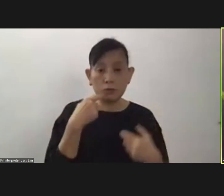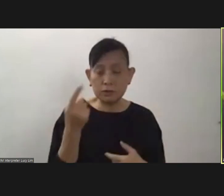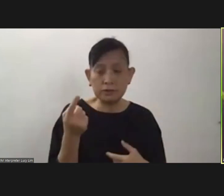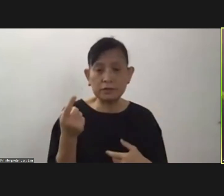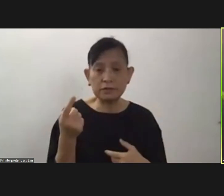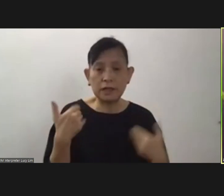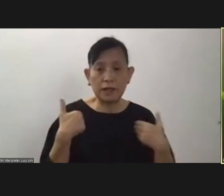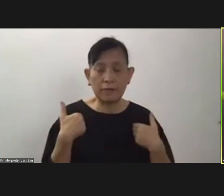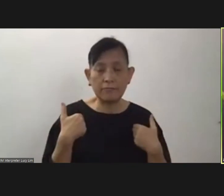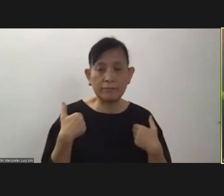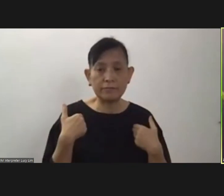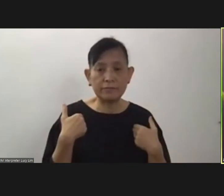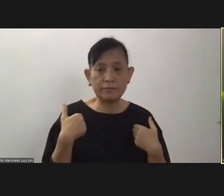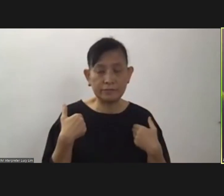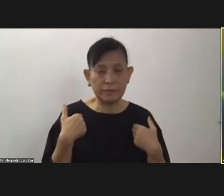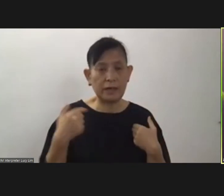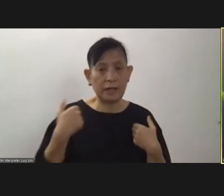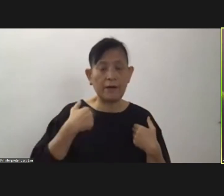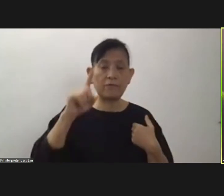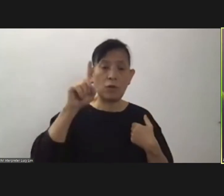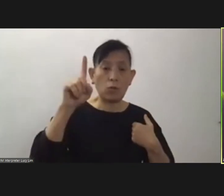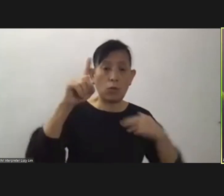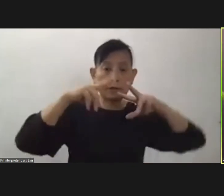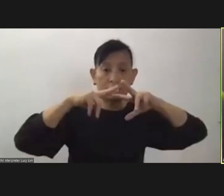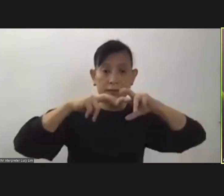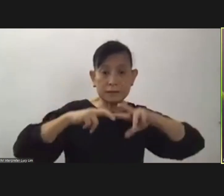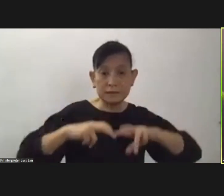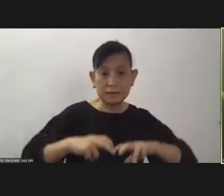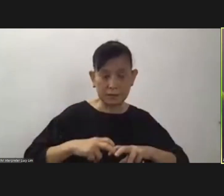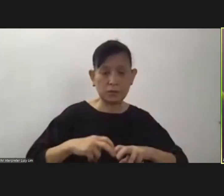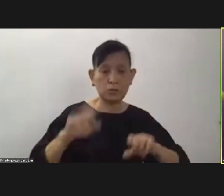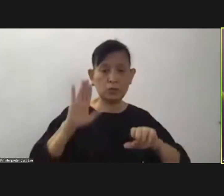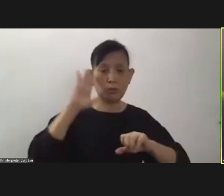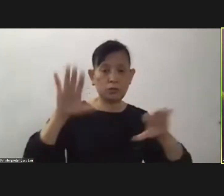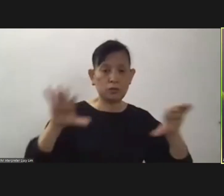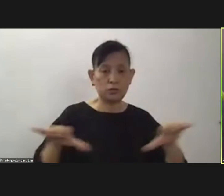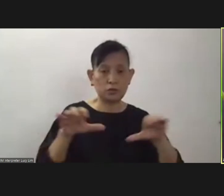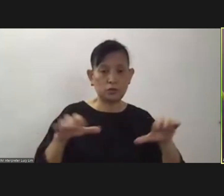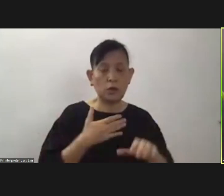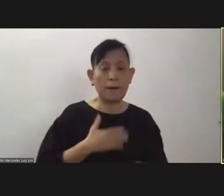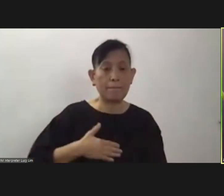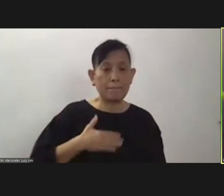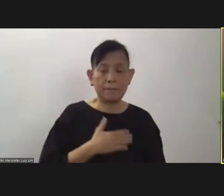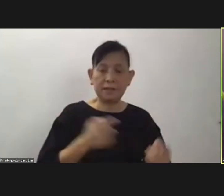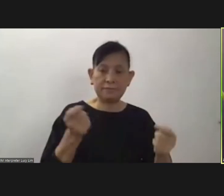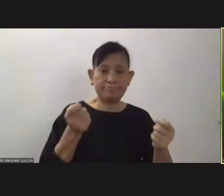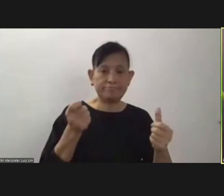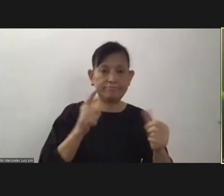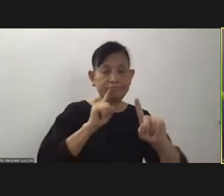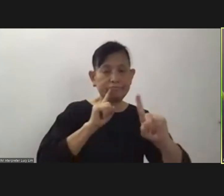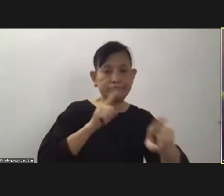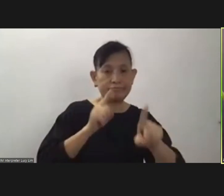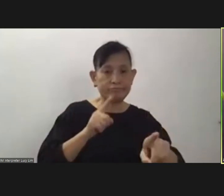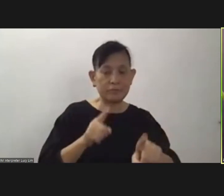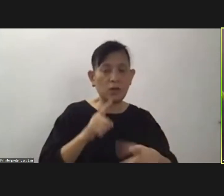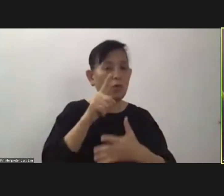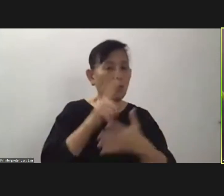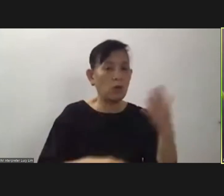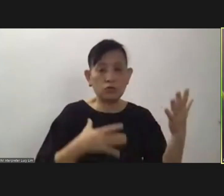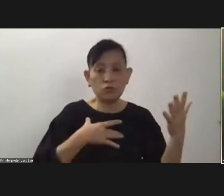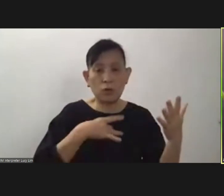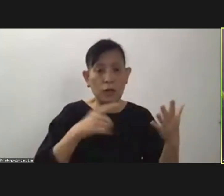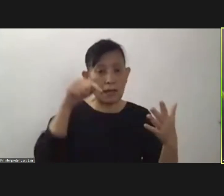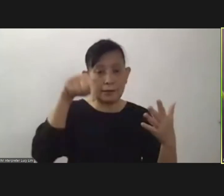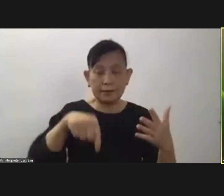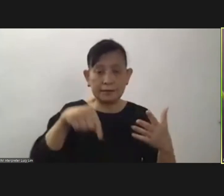there is a survey that we would like to conduct. So please fill in this quick survey. Tell us what you like about this session,